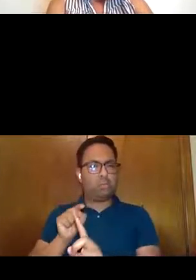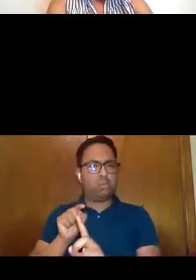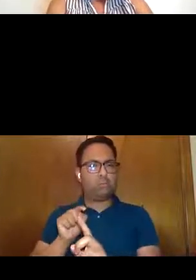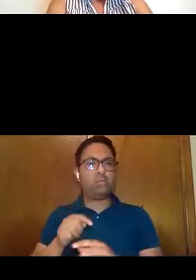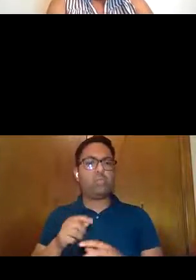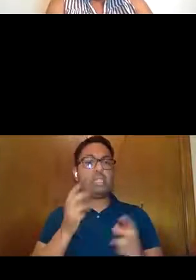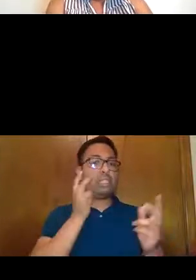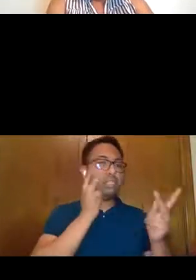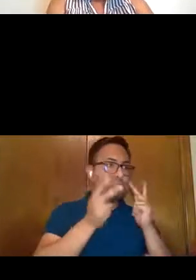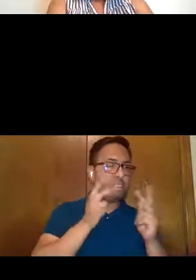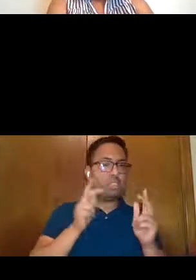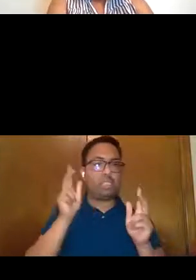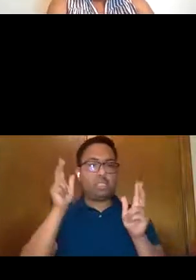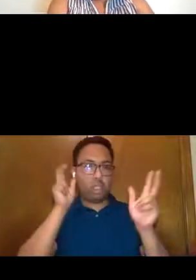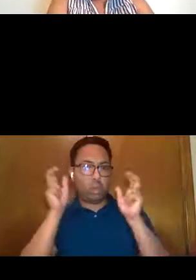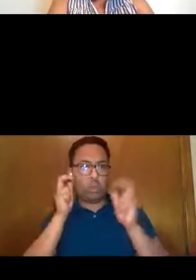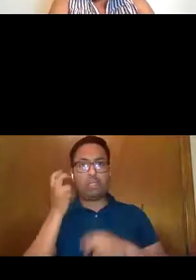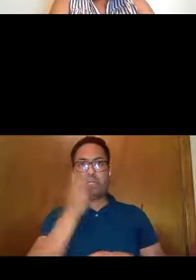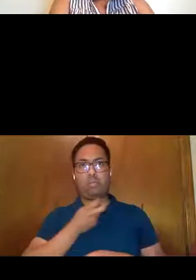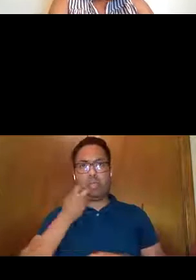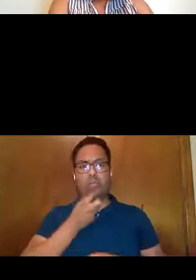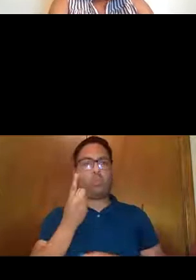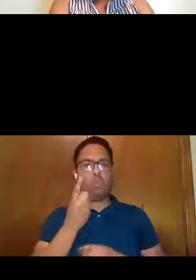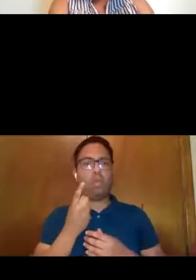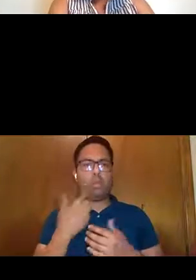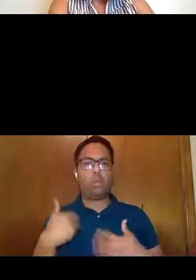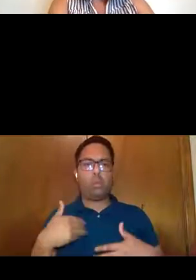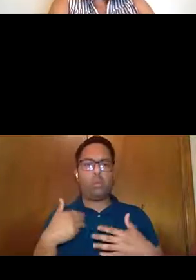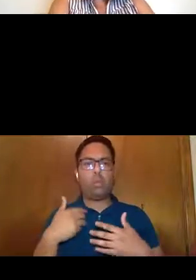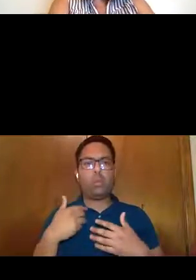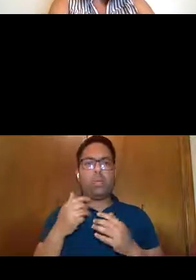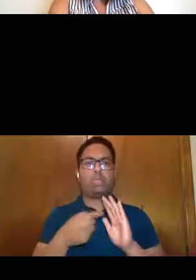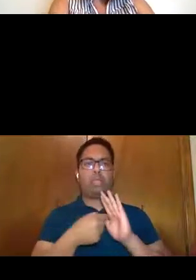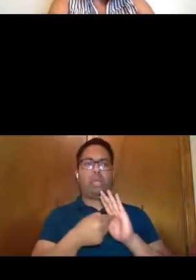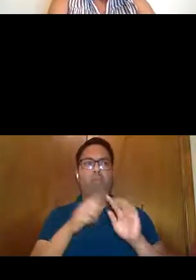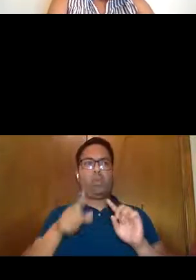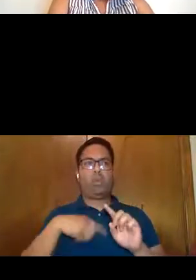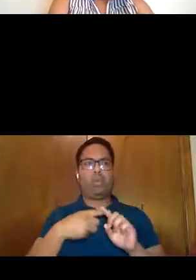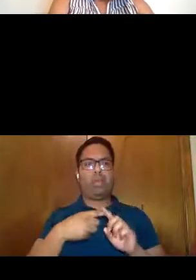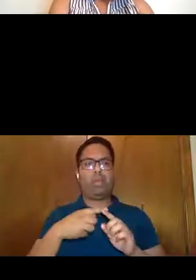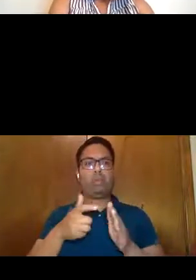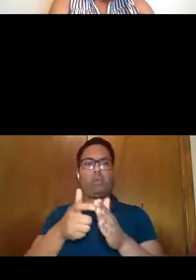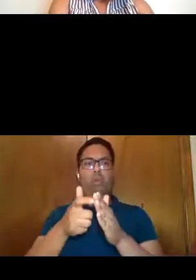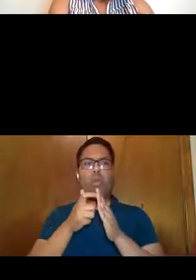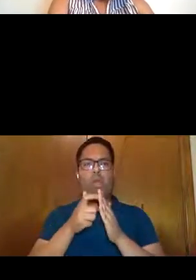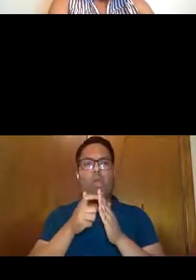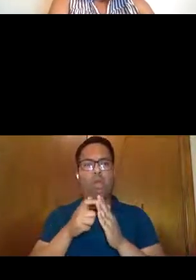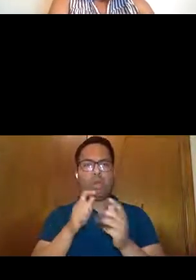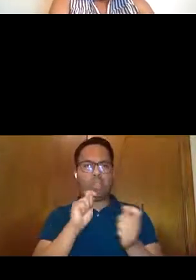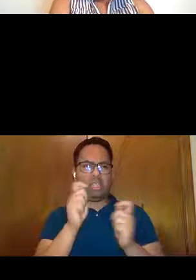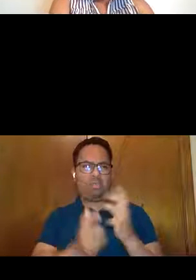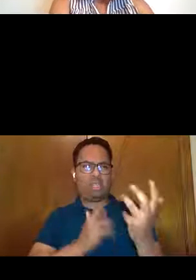speech is a prime example of when we would require an accommodation. You have the right